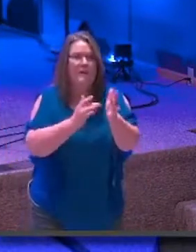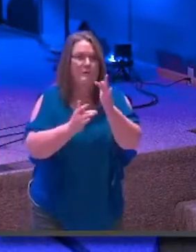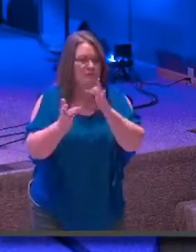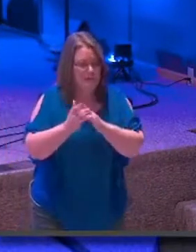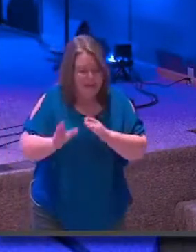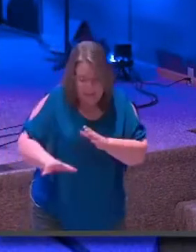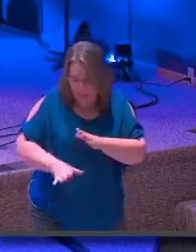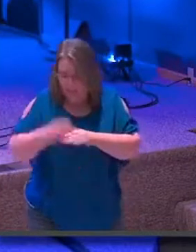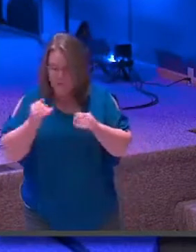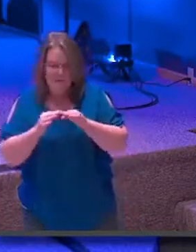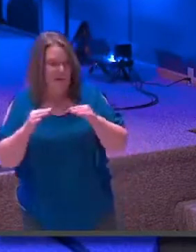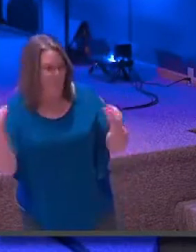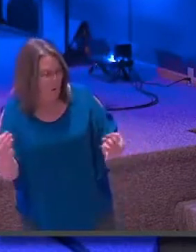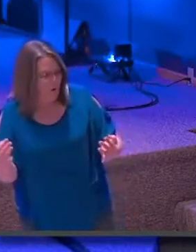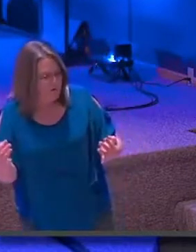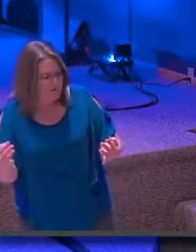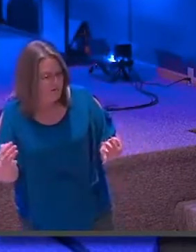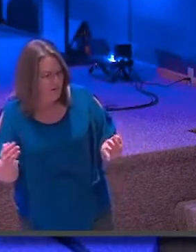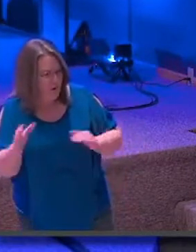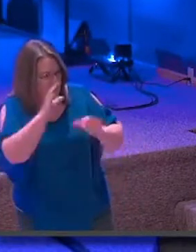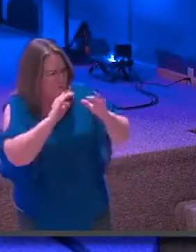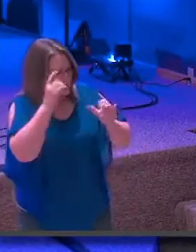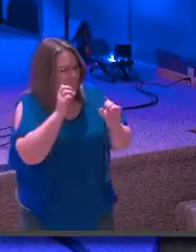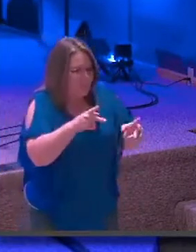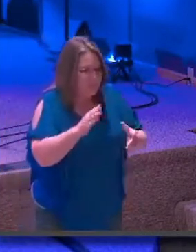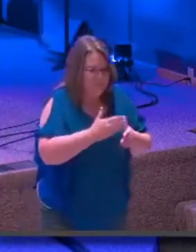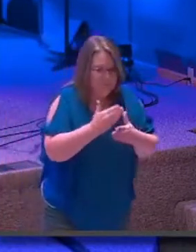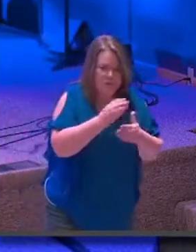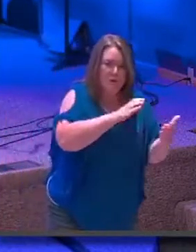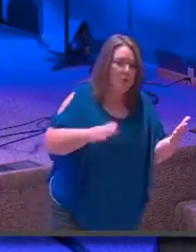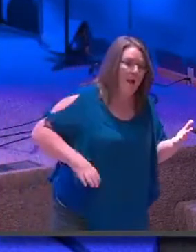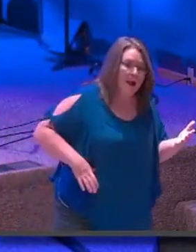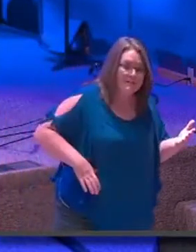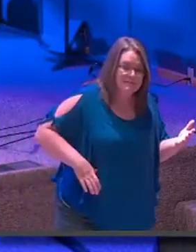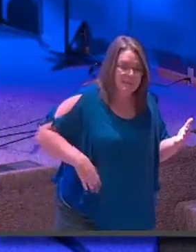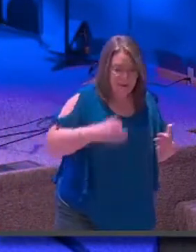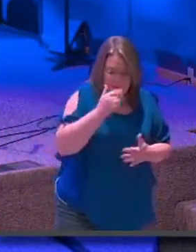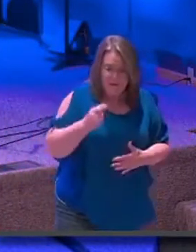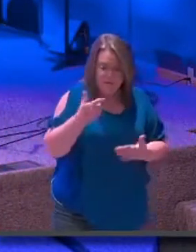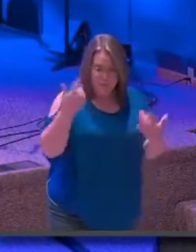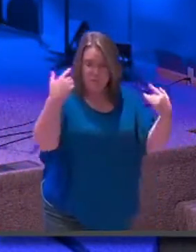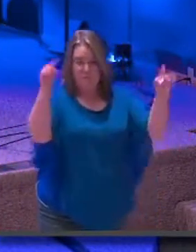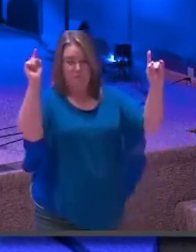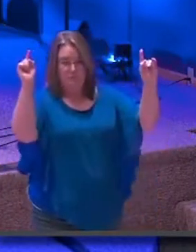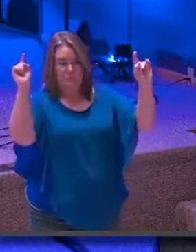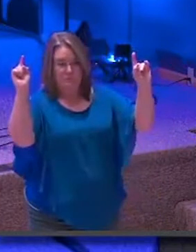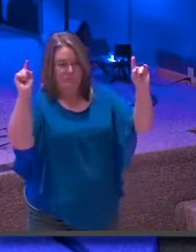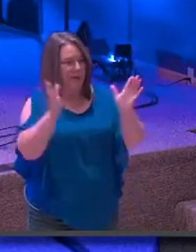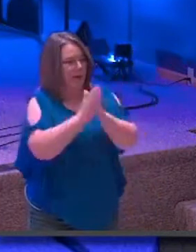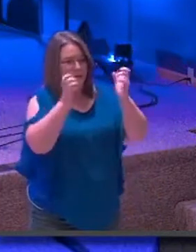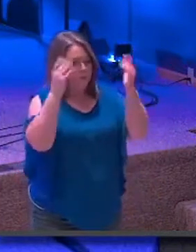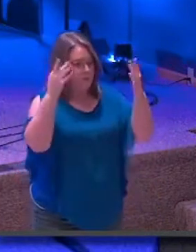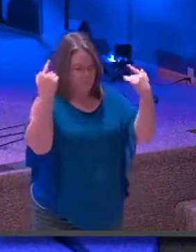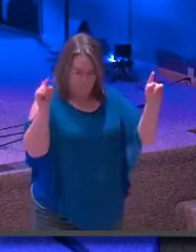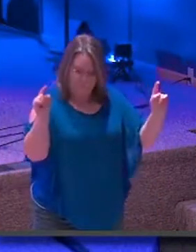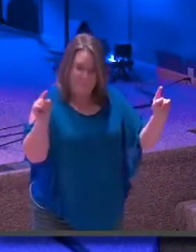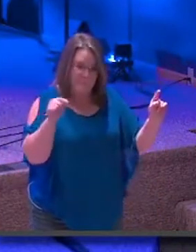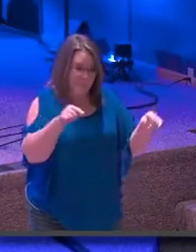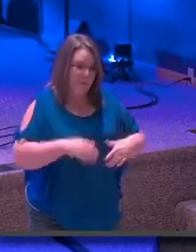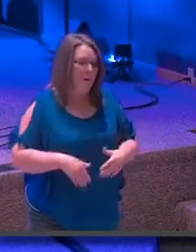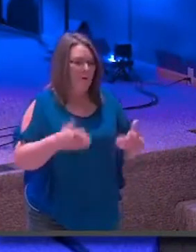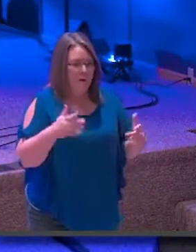walls, who is looking for opportunities to share Christ. Because you've made it. Hallelujah, you've made it. You're going to be